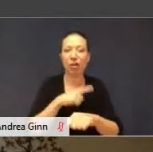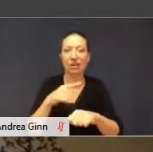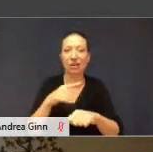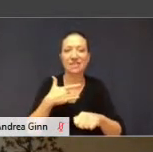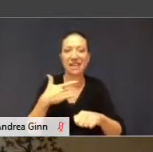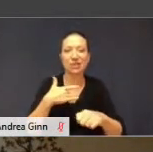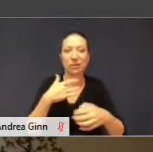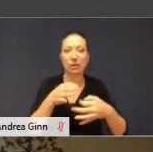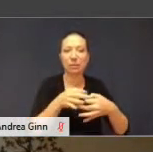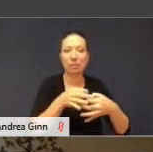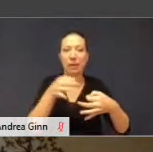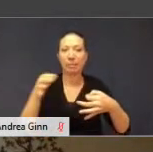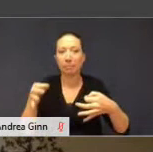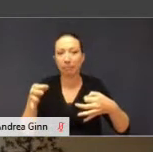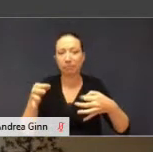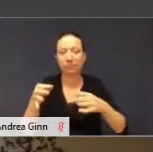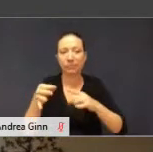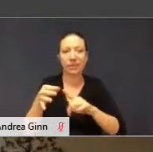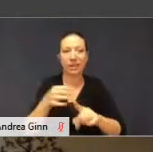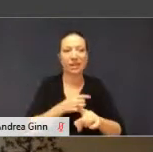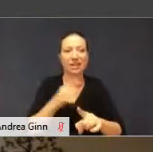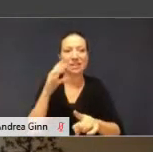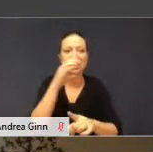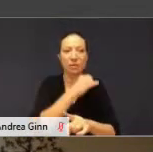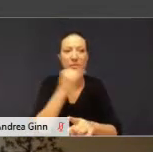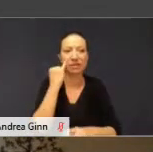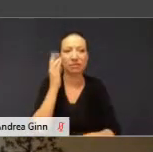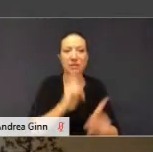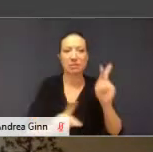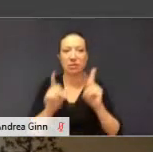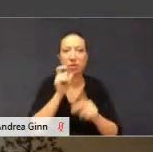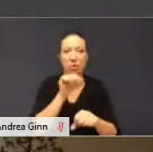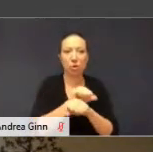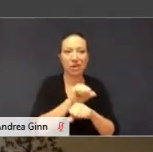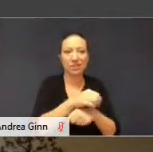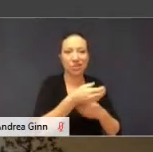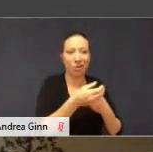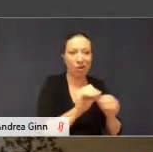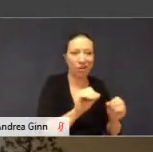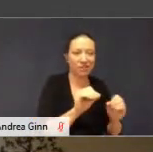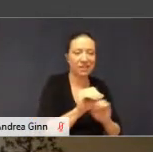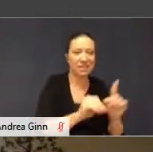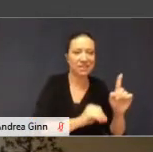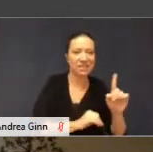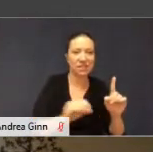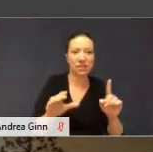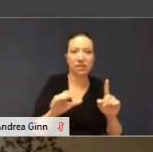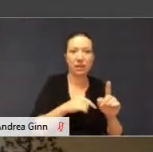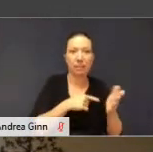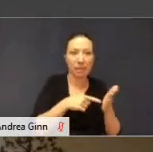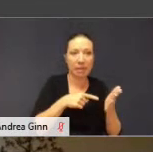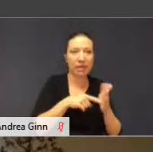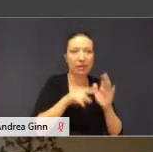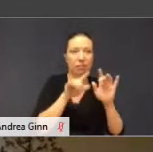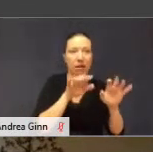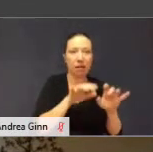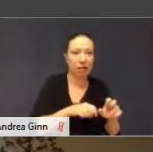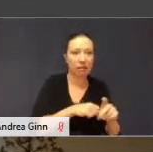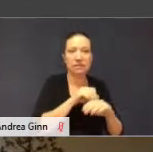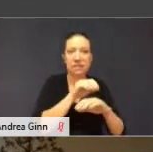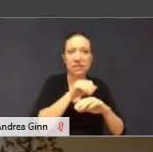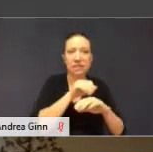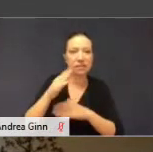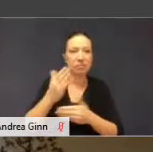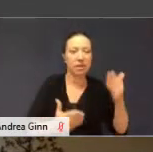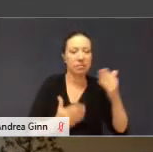lag occurring if people are not in the offices as much. And so do you expect to see some of the data that you